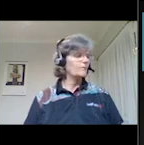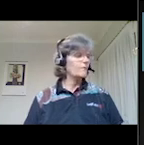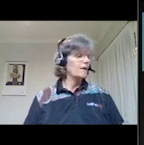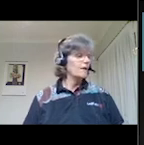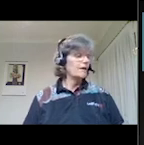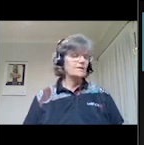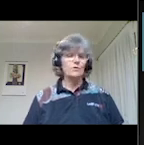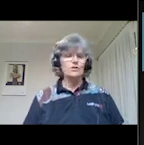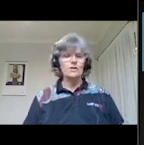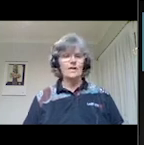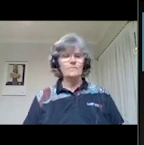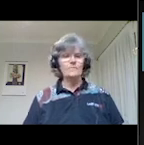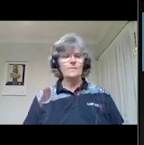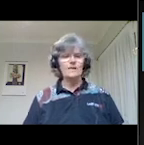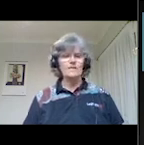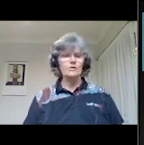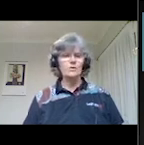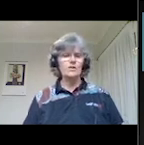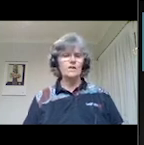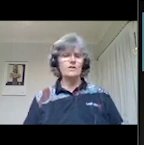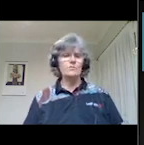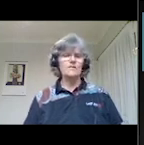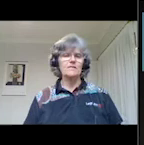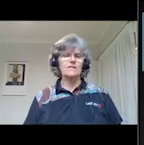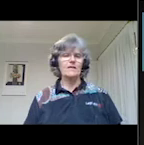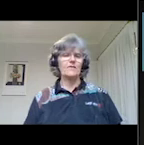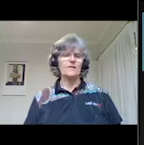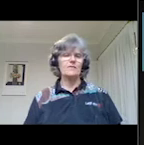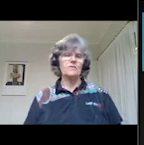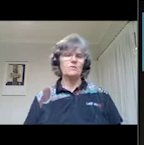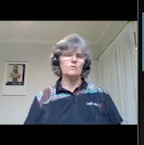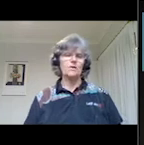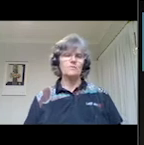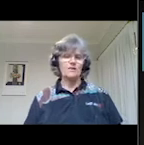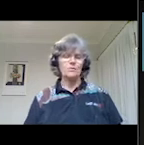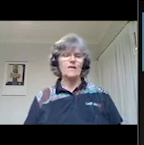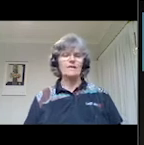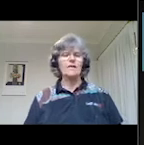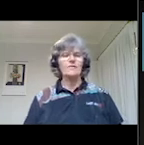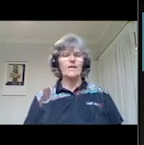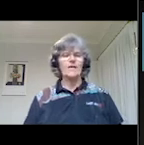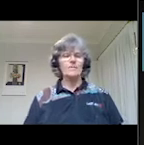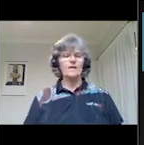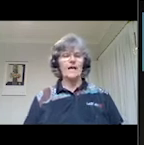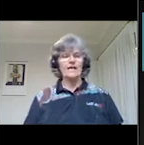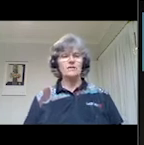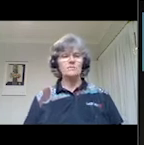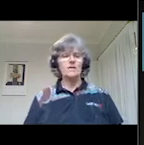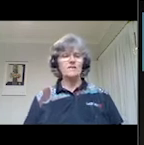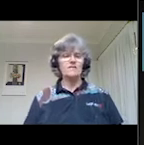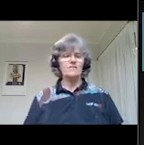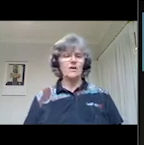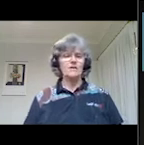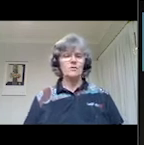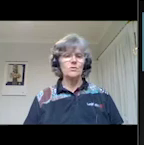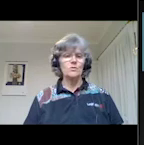Okay. Thanks, Bridget. Someone asked a question. Can you please clarify the difference between family and